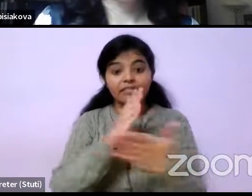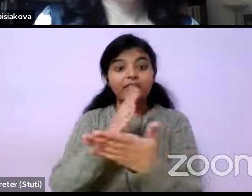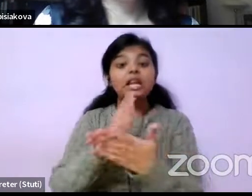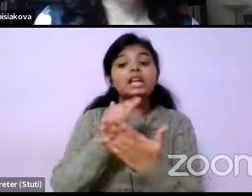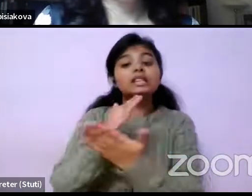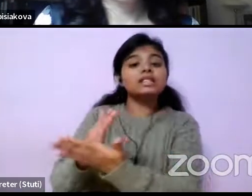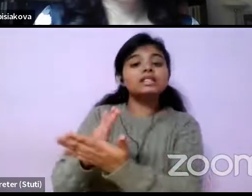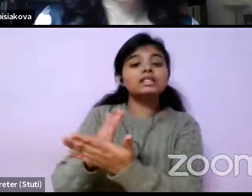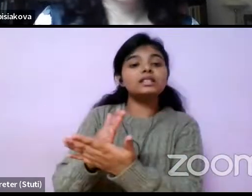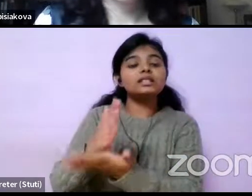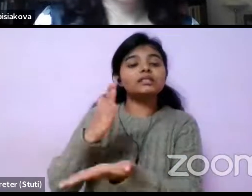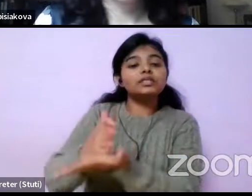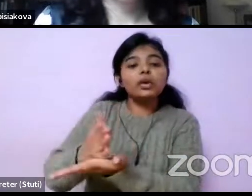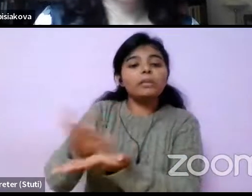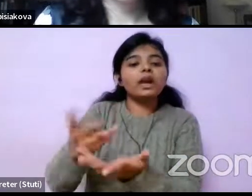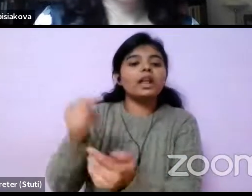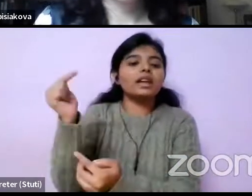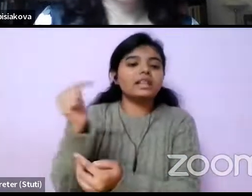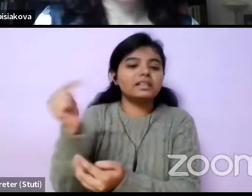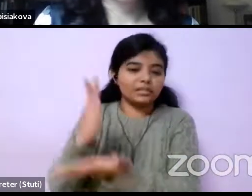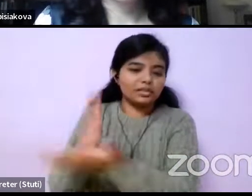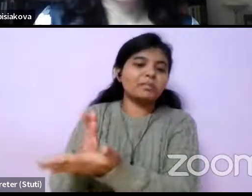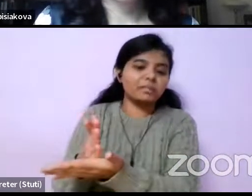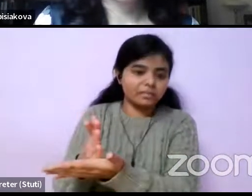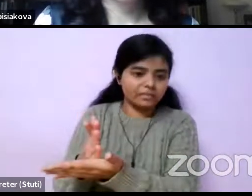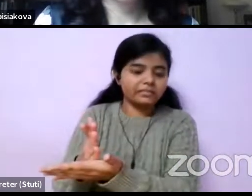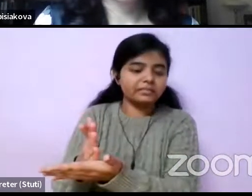negative imagery that is being